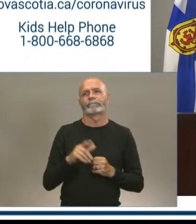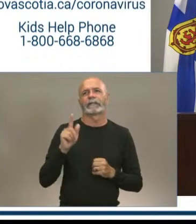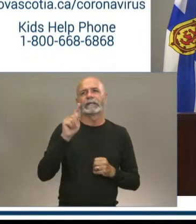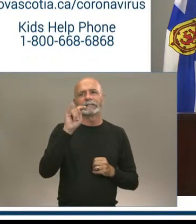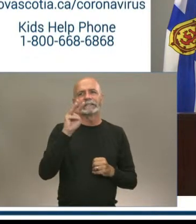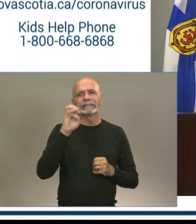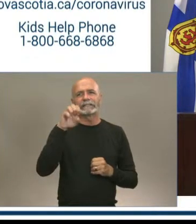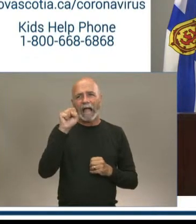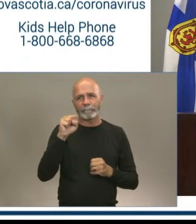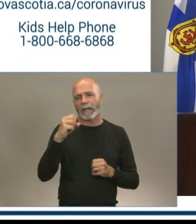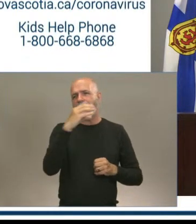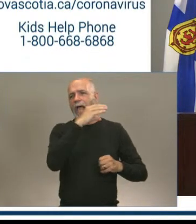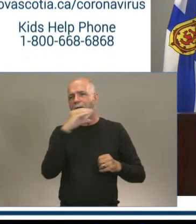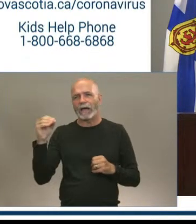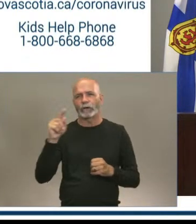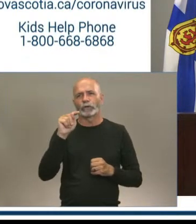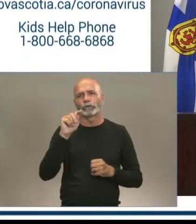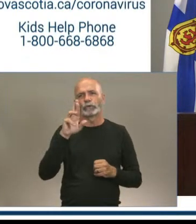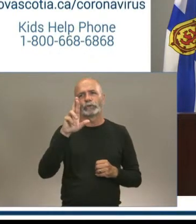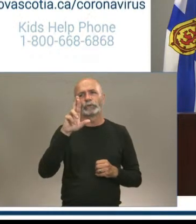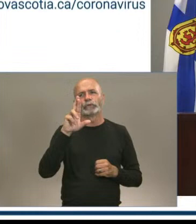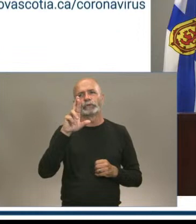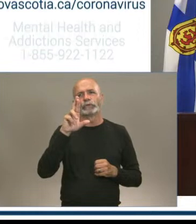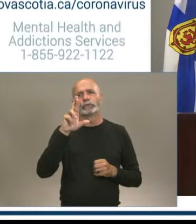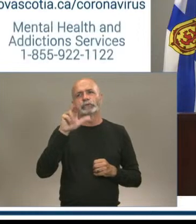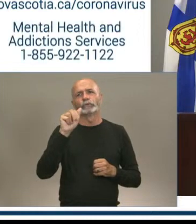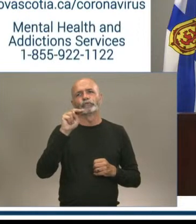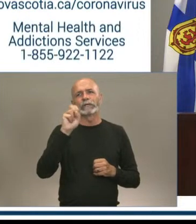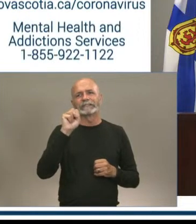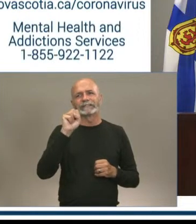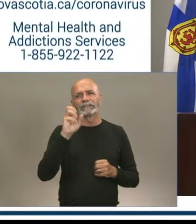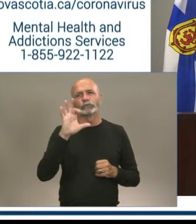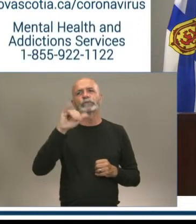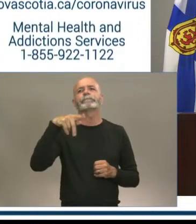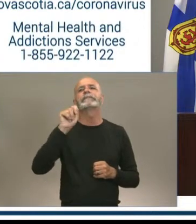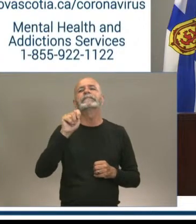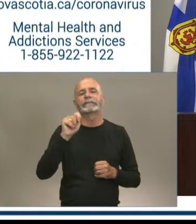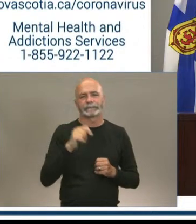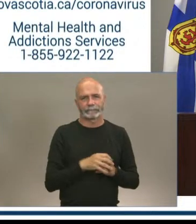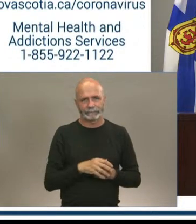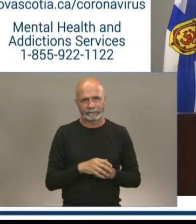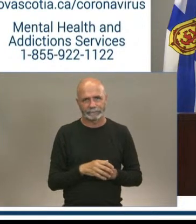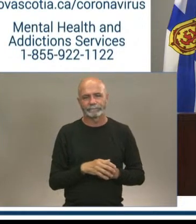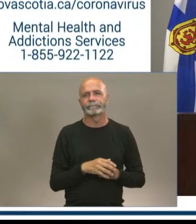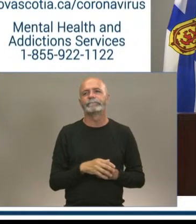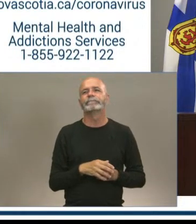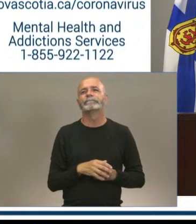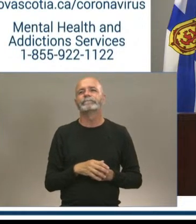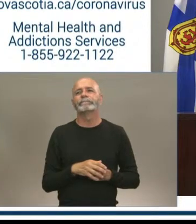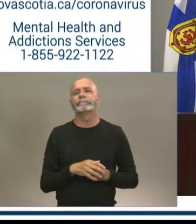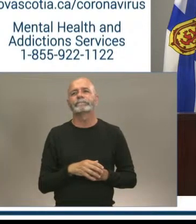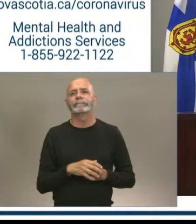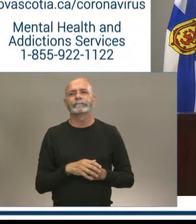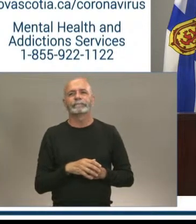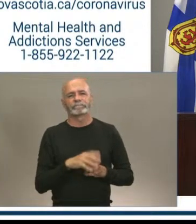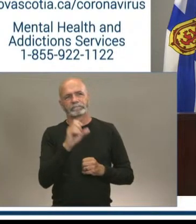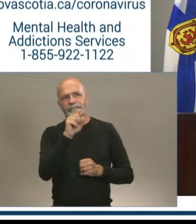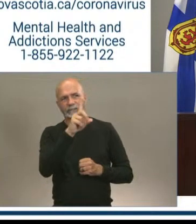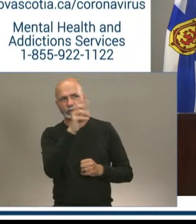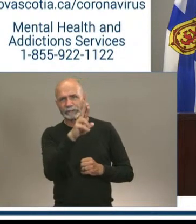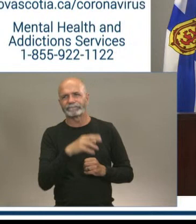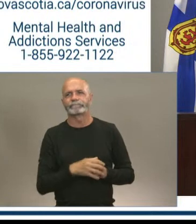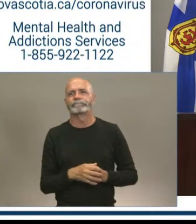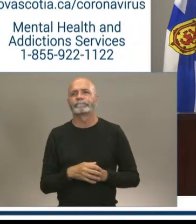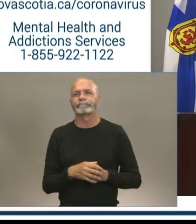Hi, for Dr. Strang or Premier Rankin. Dr. Strang, you already said that Nova Scotia will maintain a presence at the land